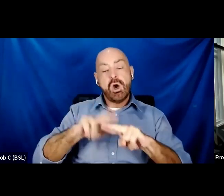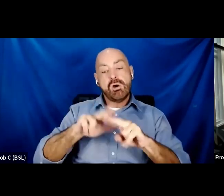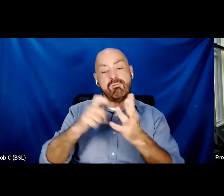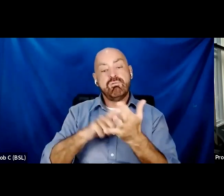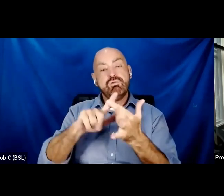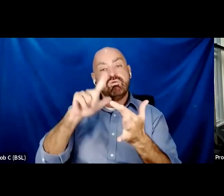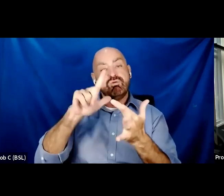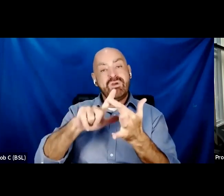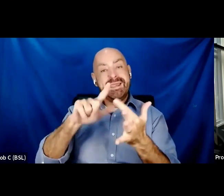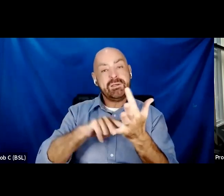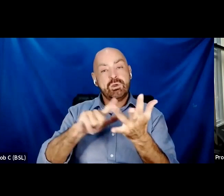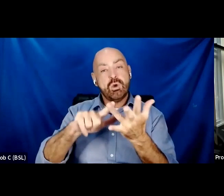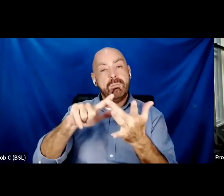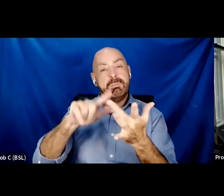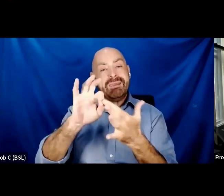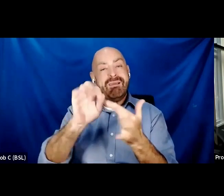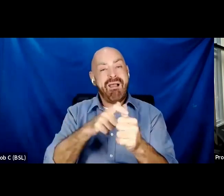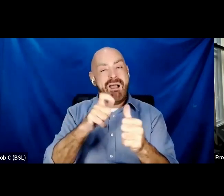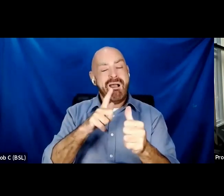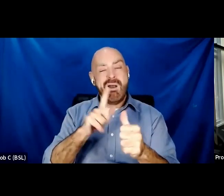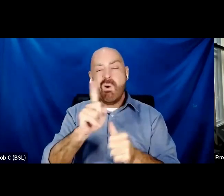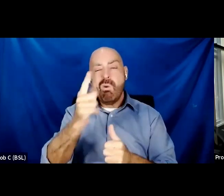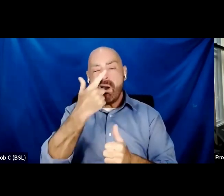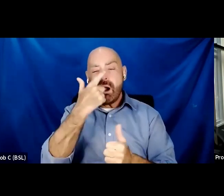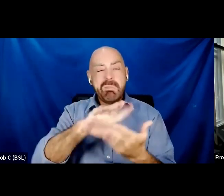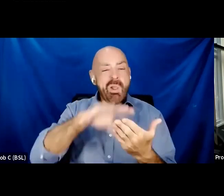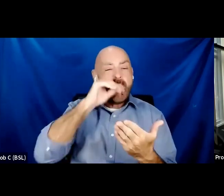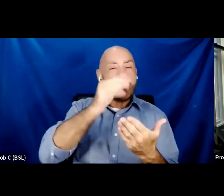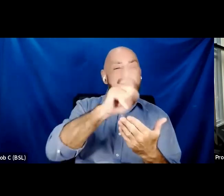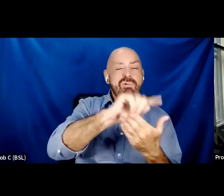Can We Learn from the World's Happiest Country?